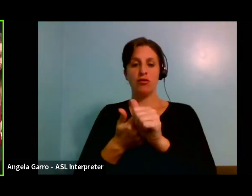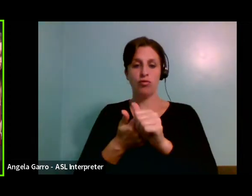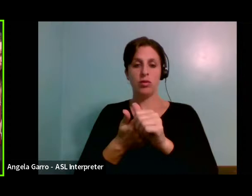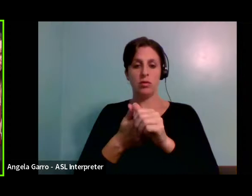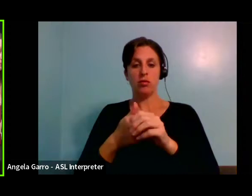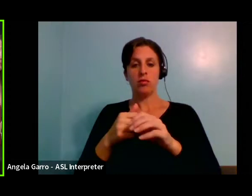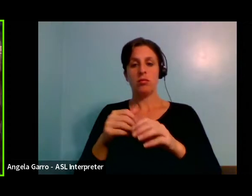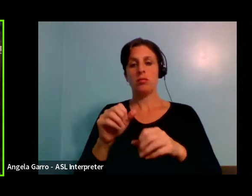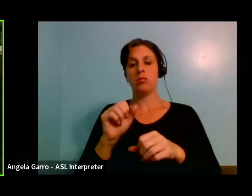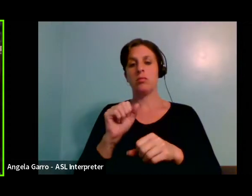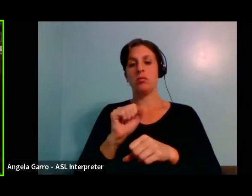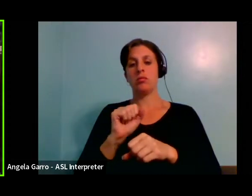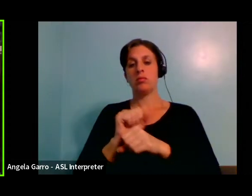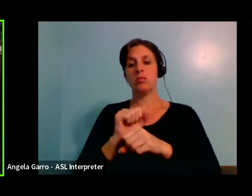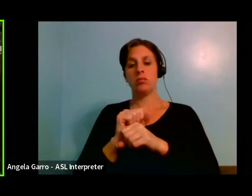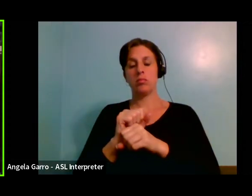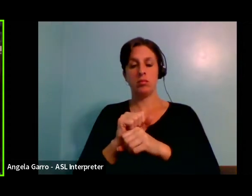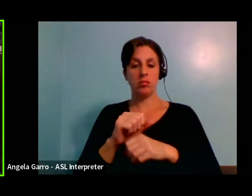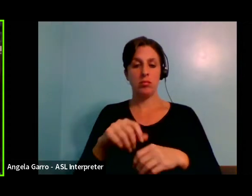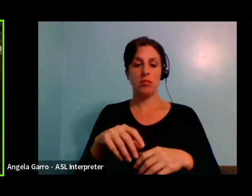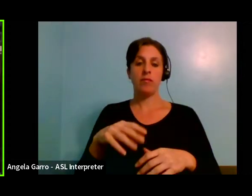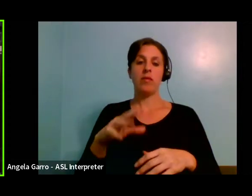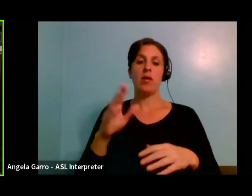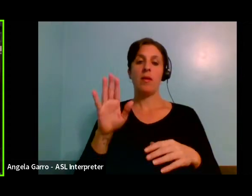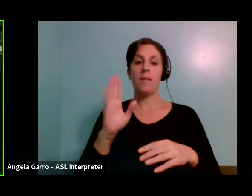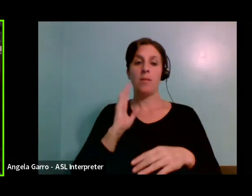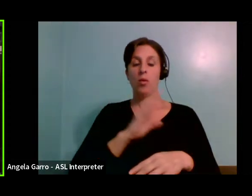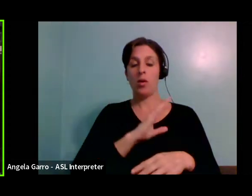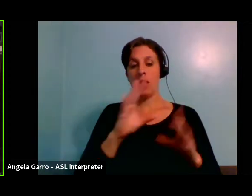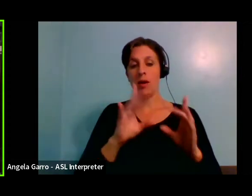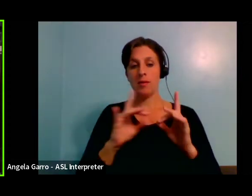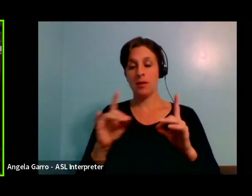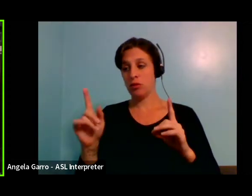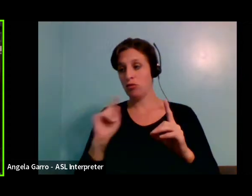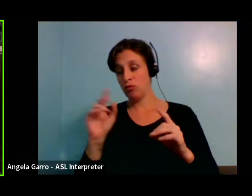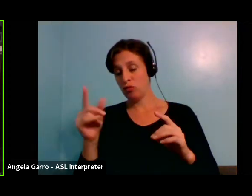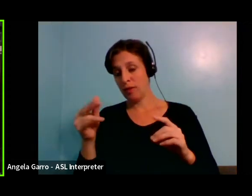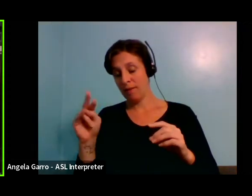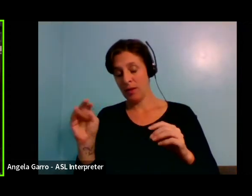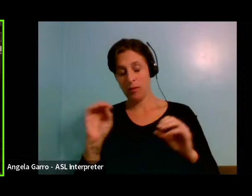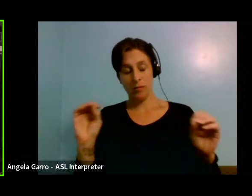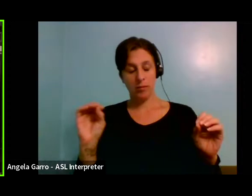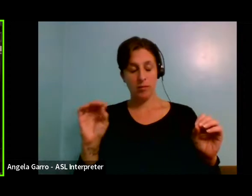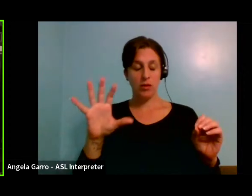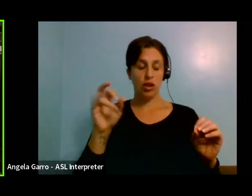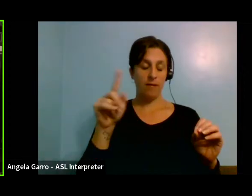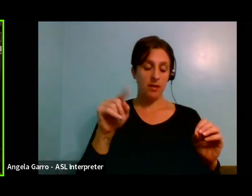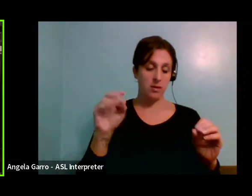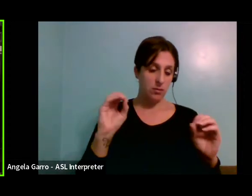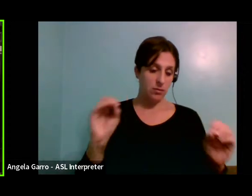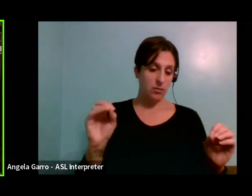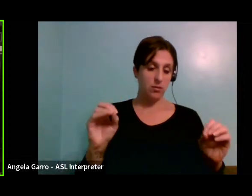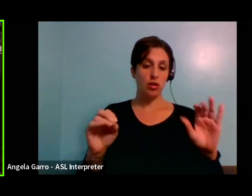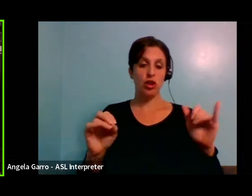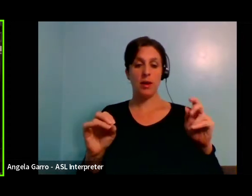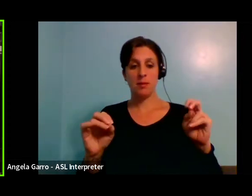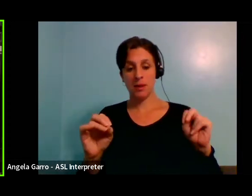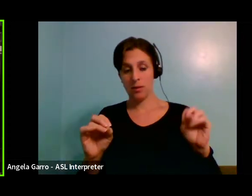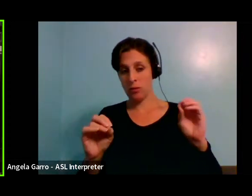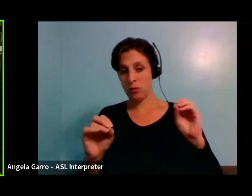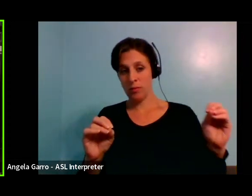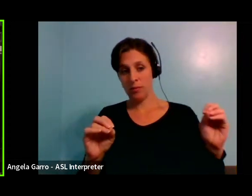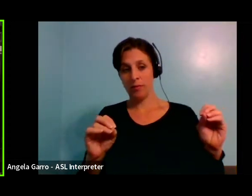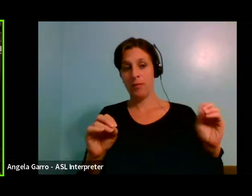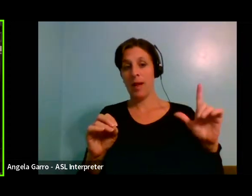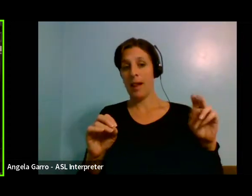it up for board comments. Trustee Griffin, No comments. trustee Chavez, No comment. trustee Jacobson, No.